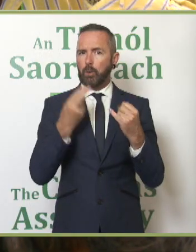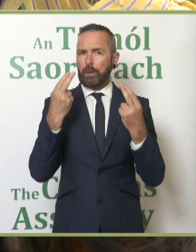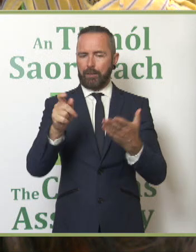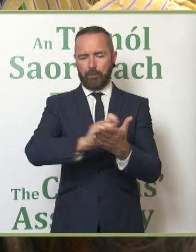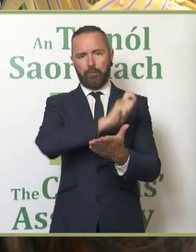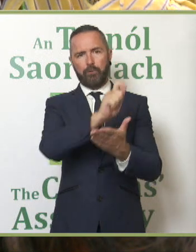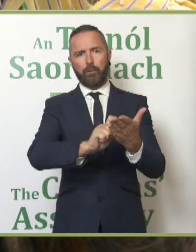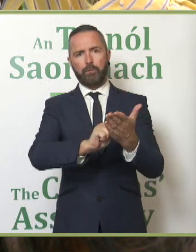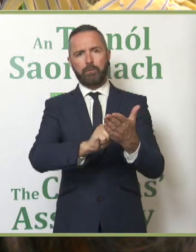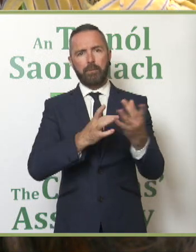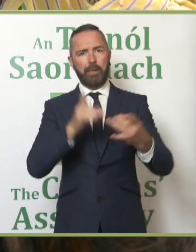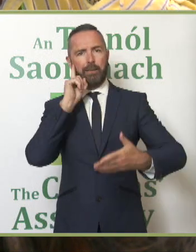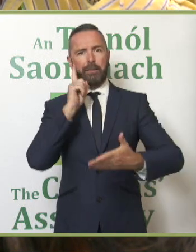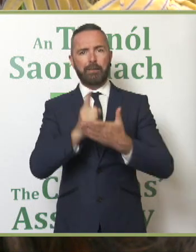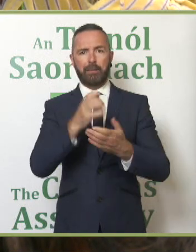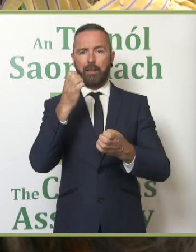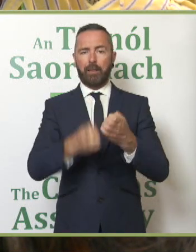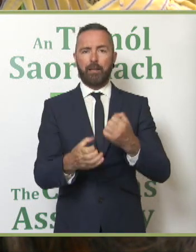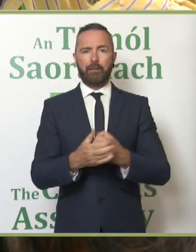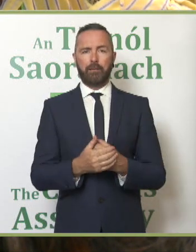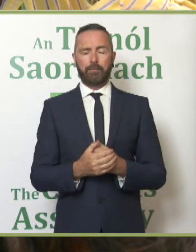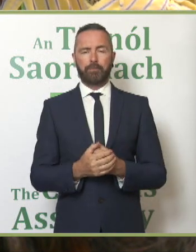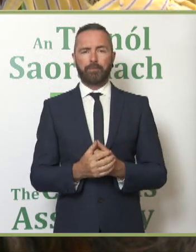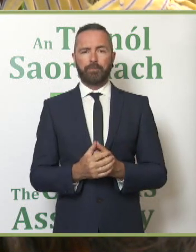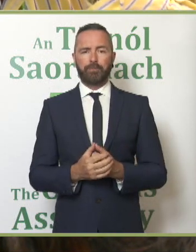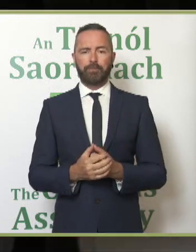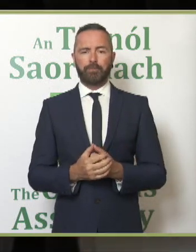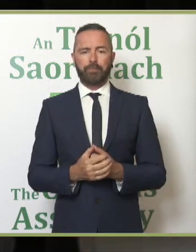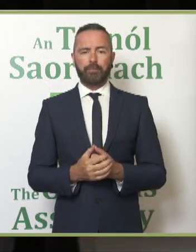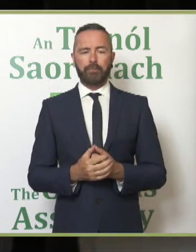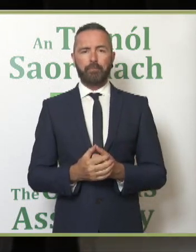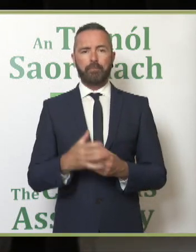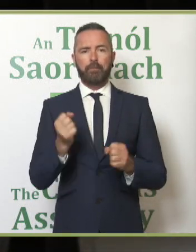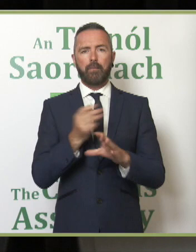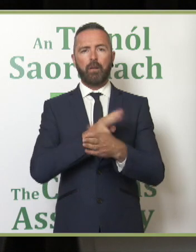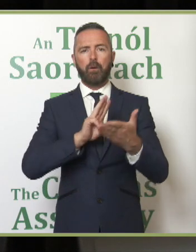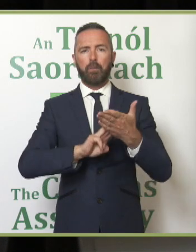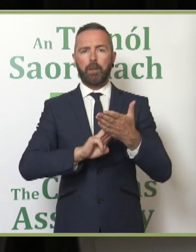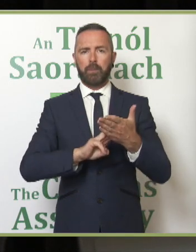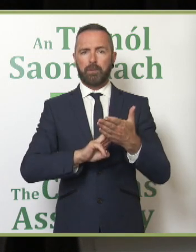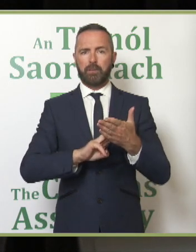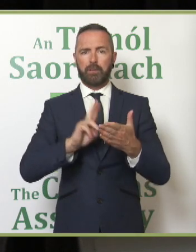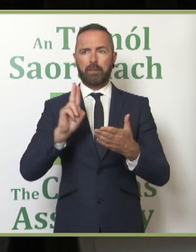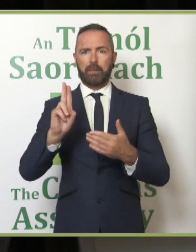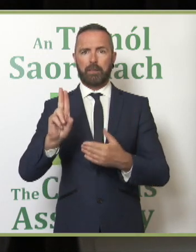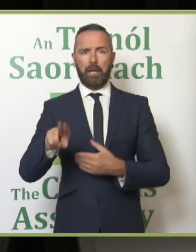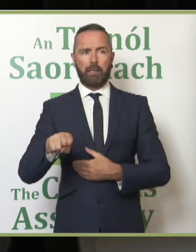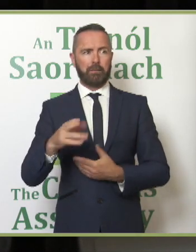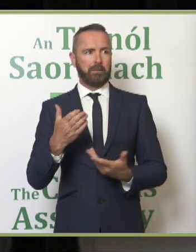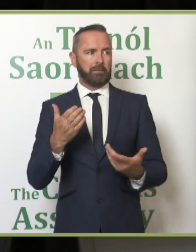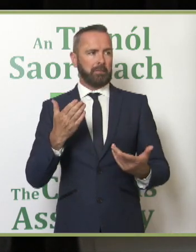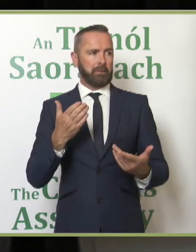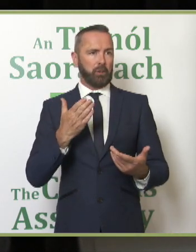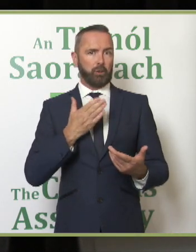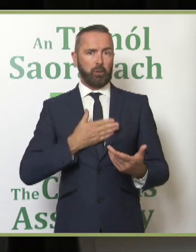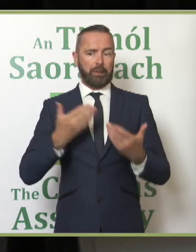vote. You have to make a decision at the end. You'll have to vote on something. And the members you could choose to just leave everything